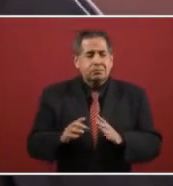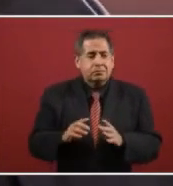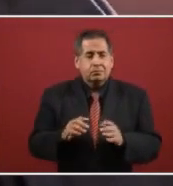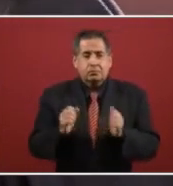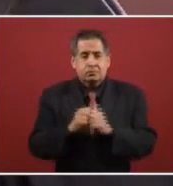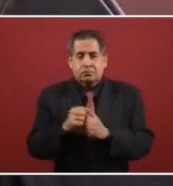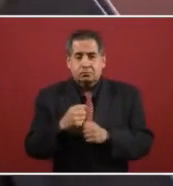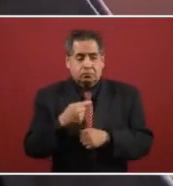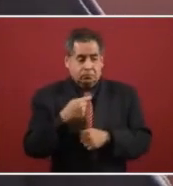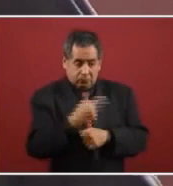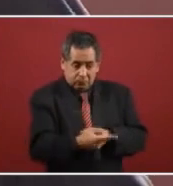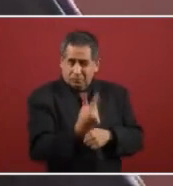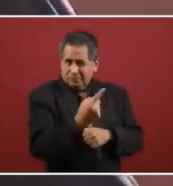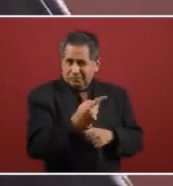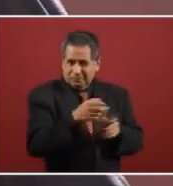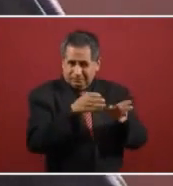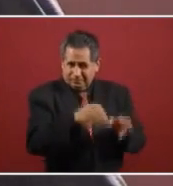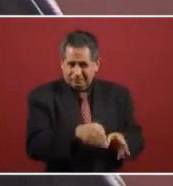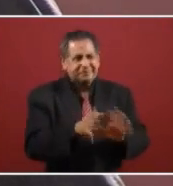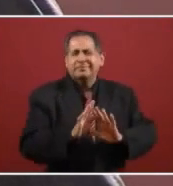through